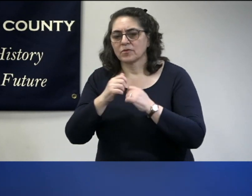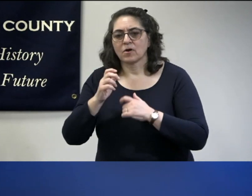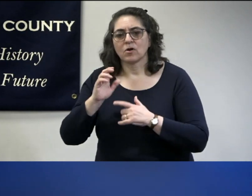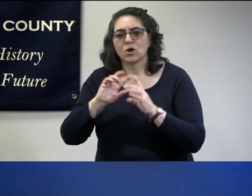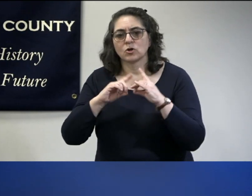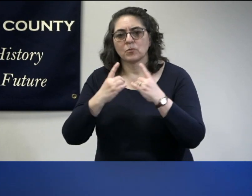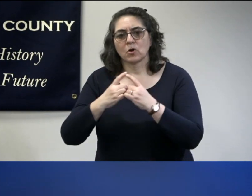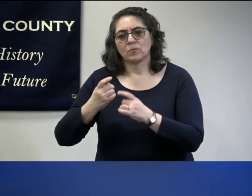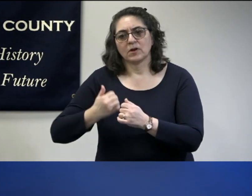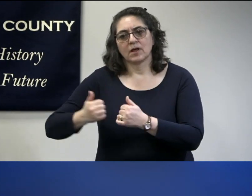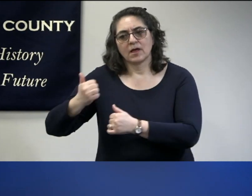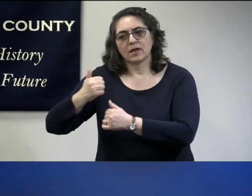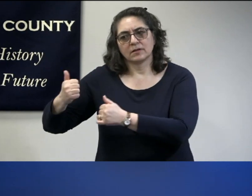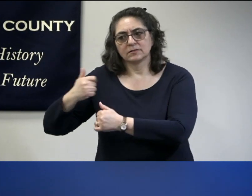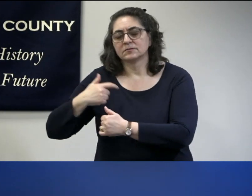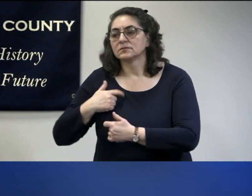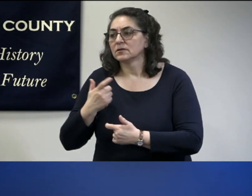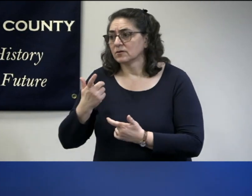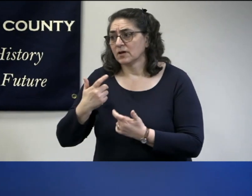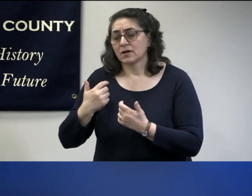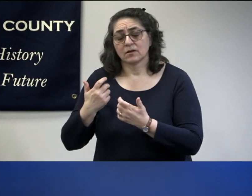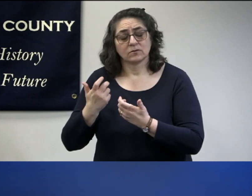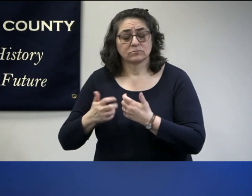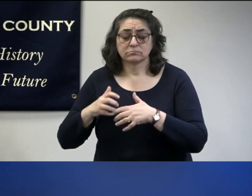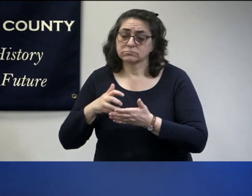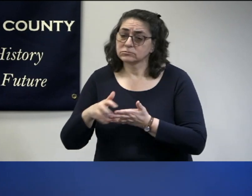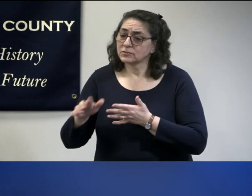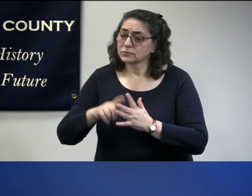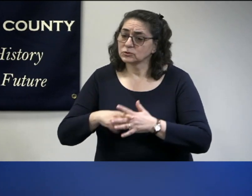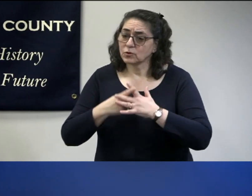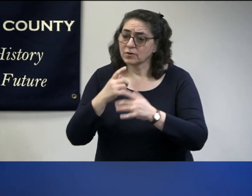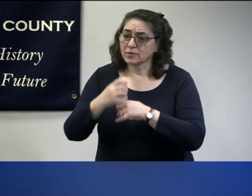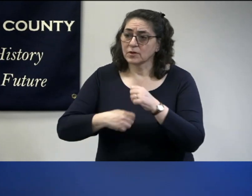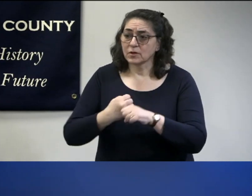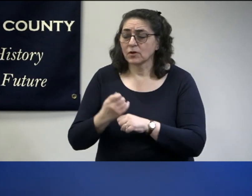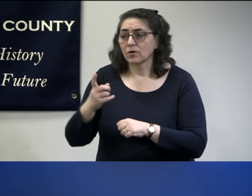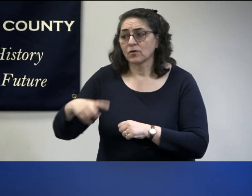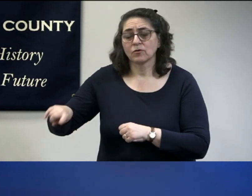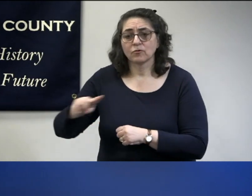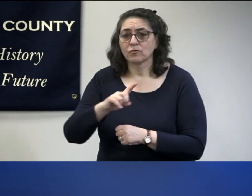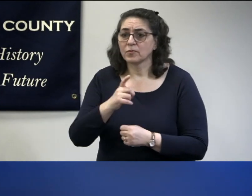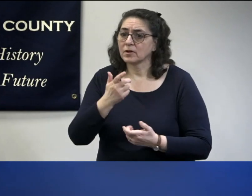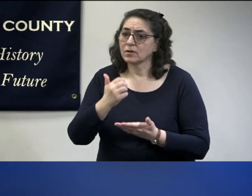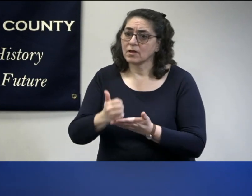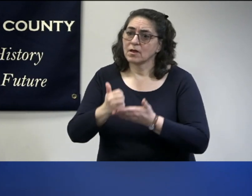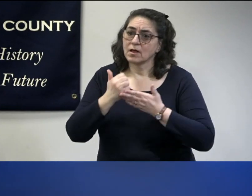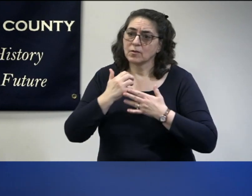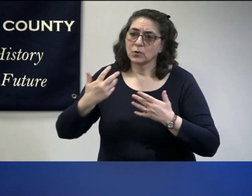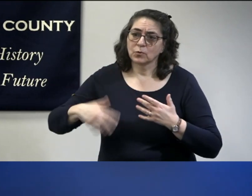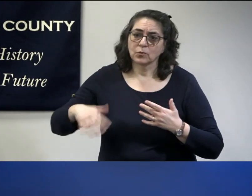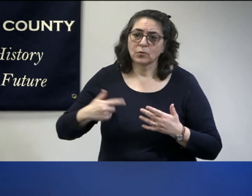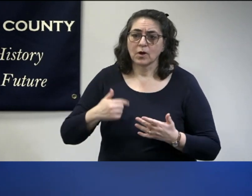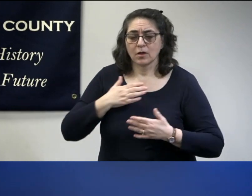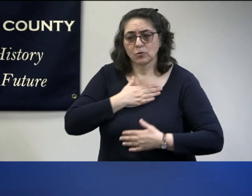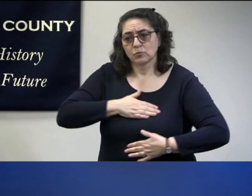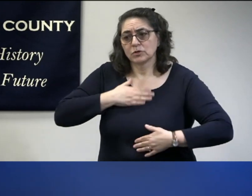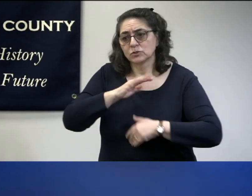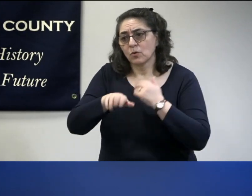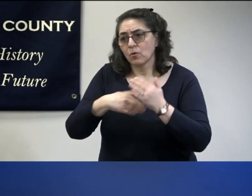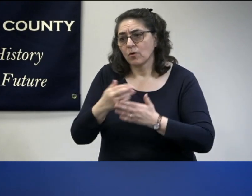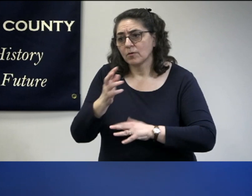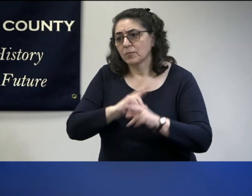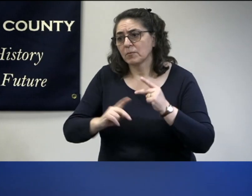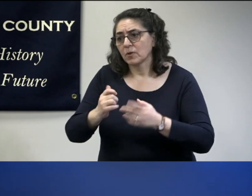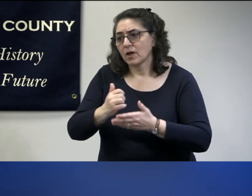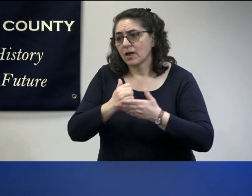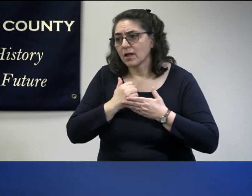year. You guys have been a big help to everybody in through a lot of this, so I really do appreciate everybody who helped,